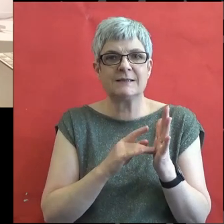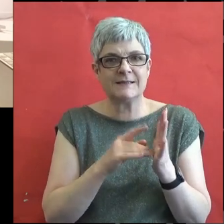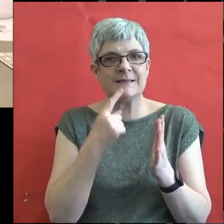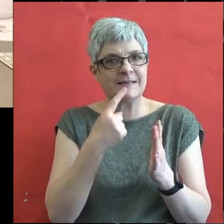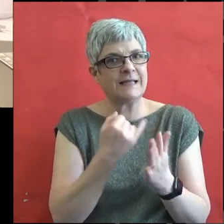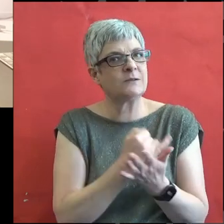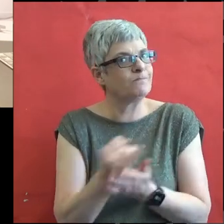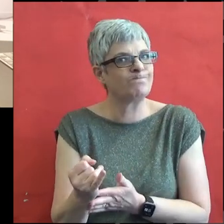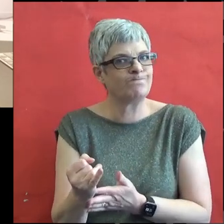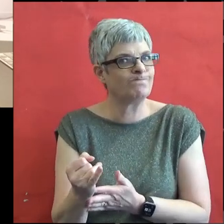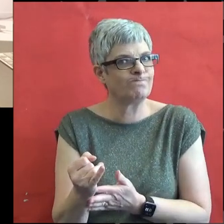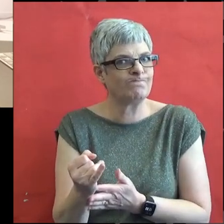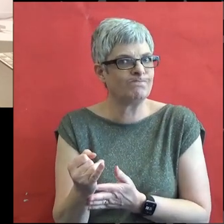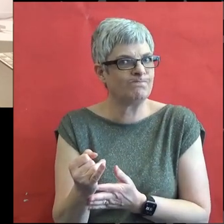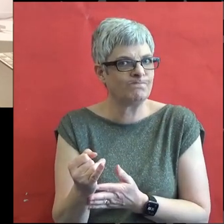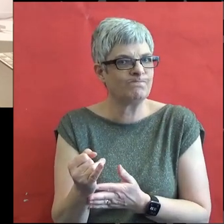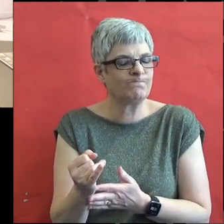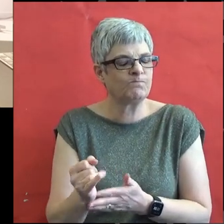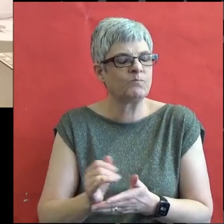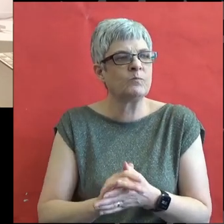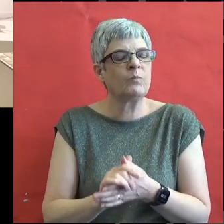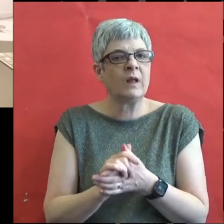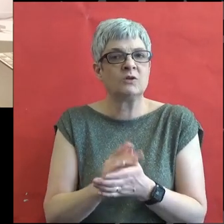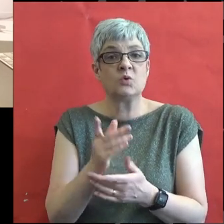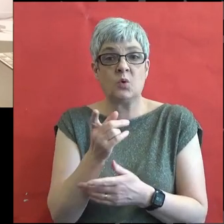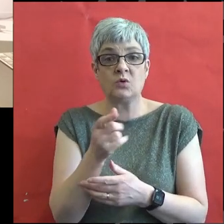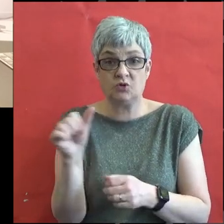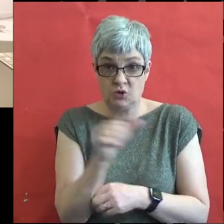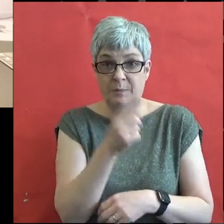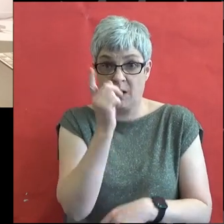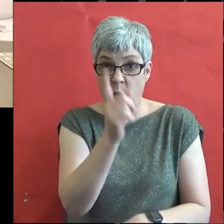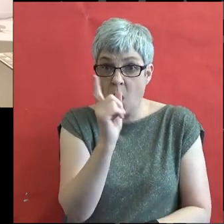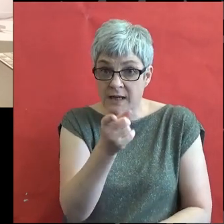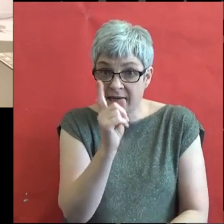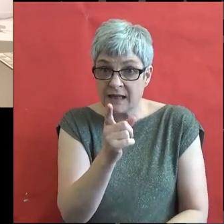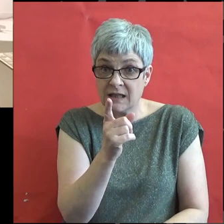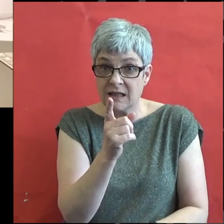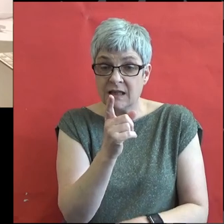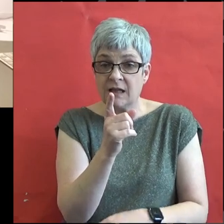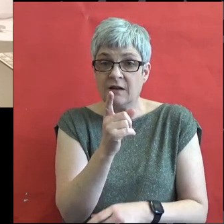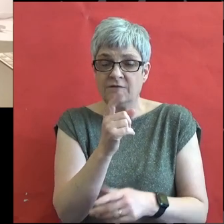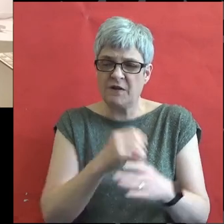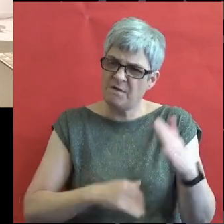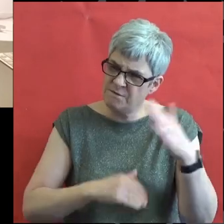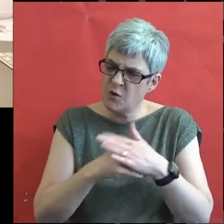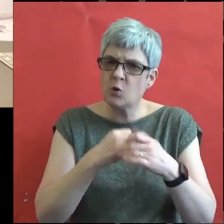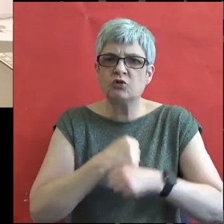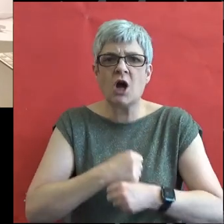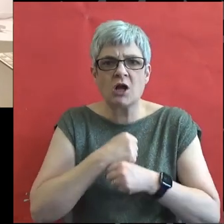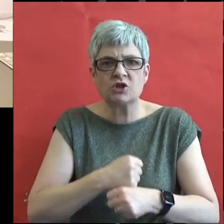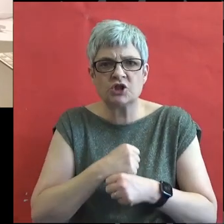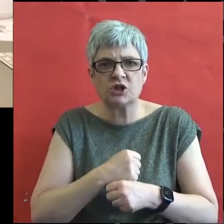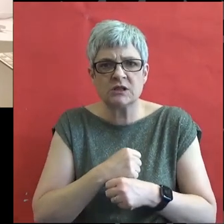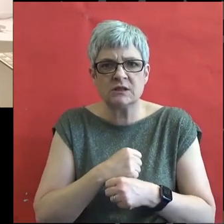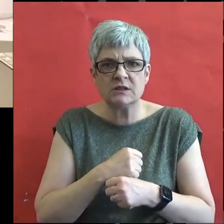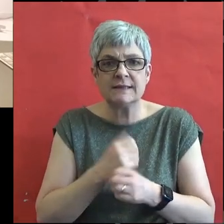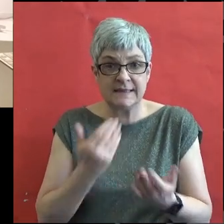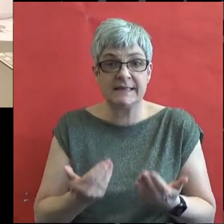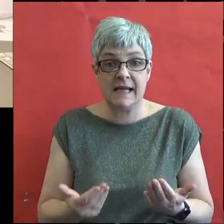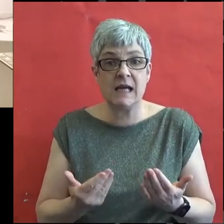specifically. And that ought to be a warning, I think, to the entire Church of Jesus Christ this very day.